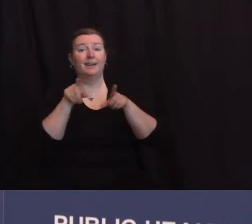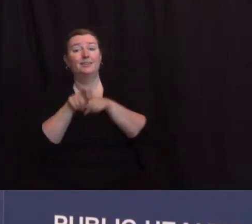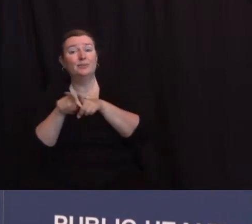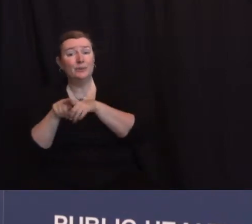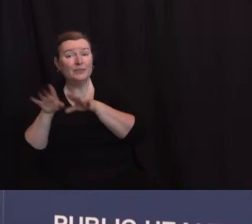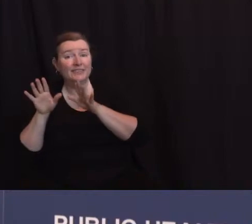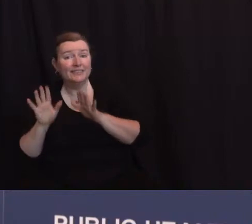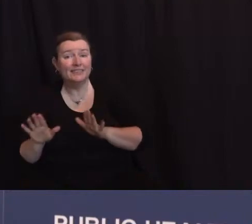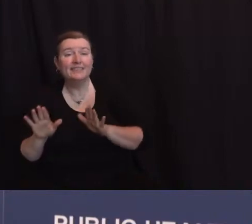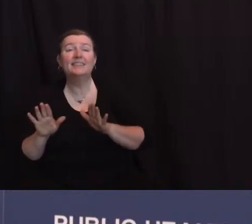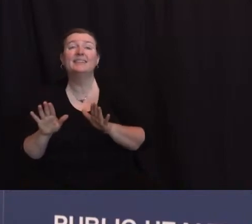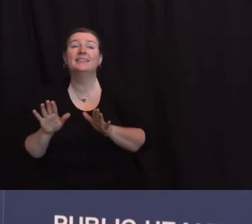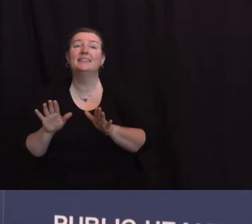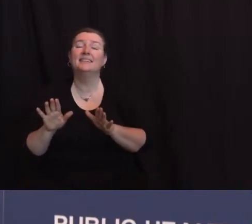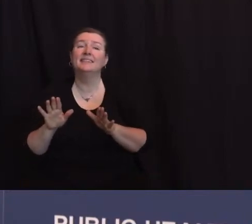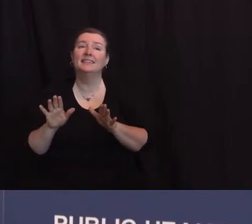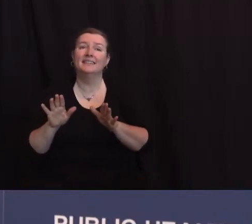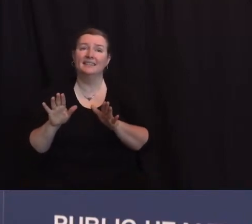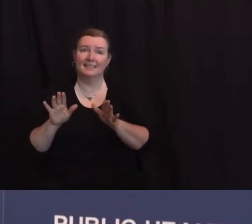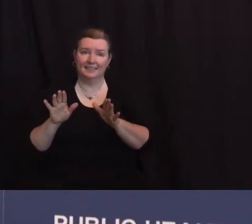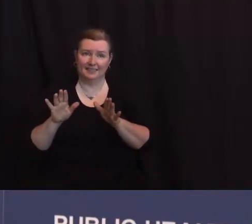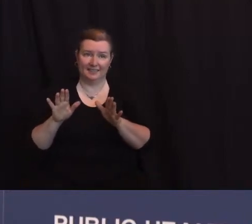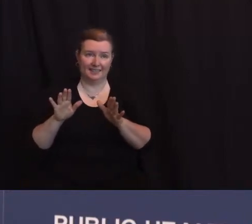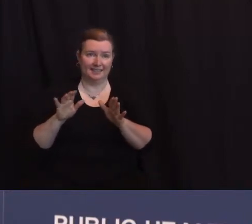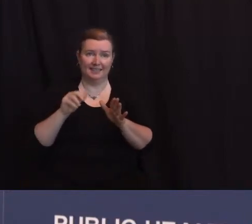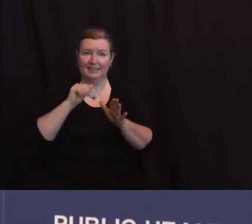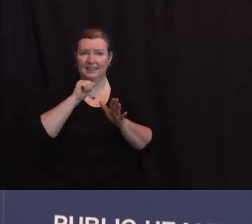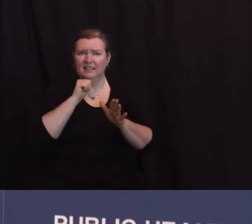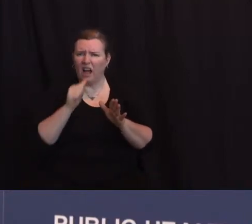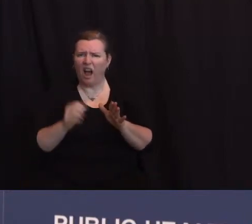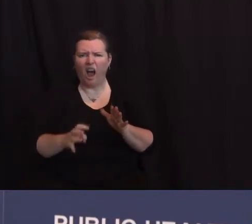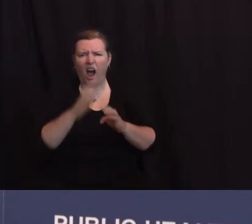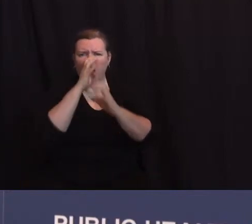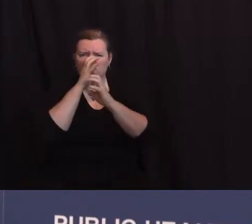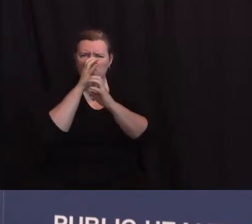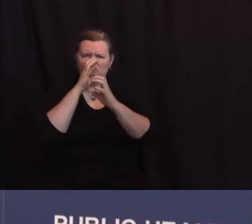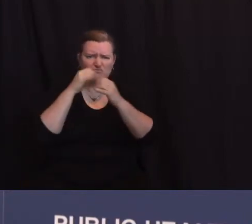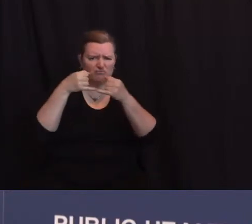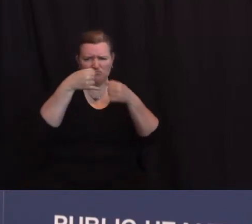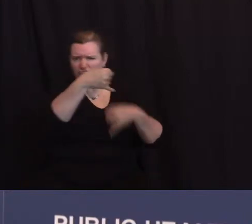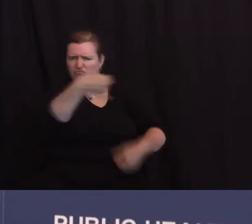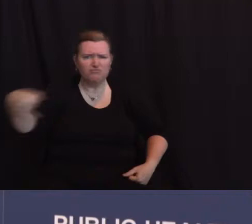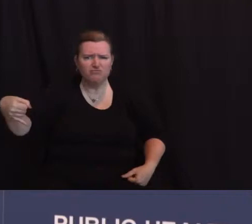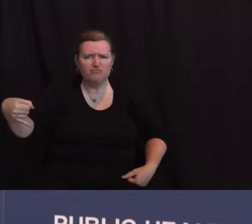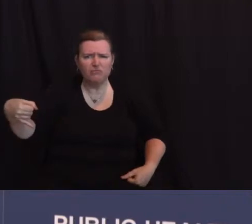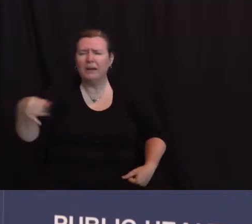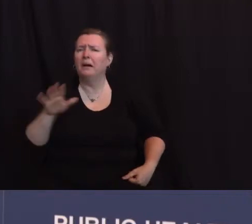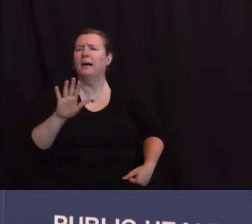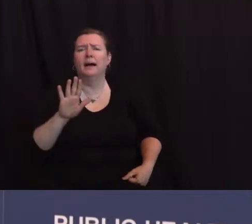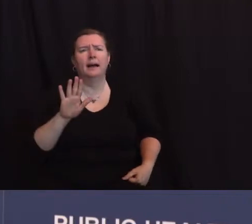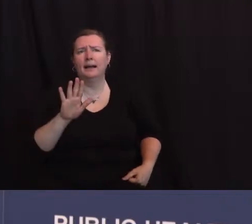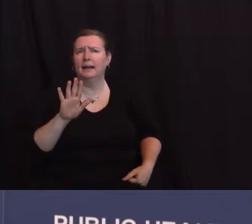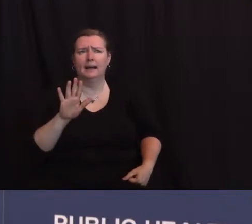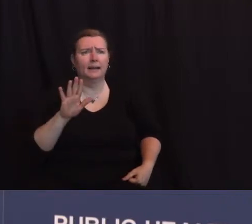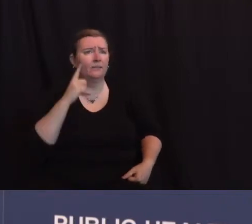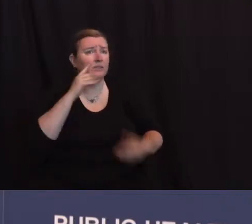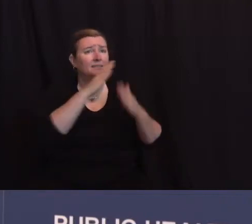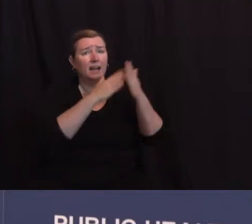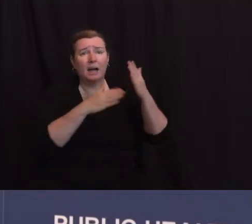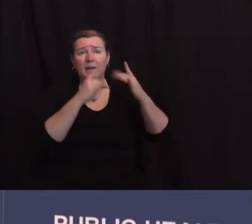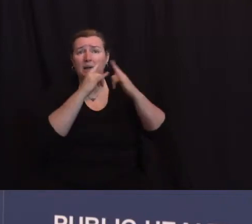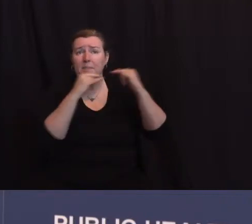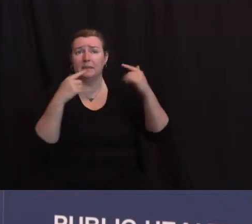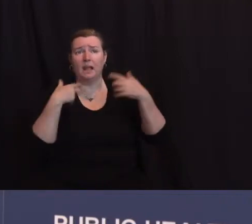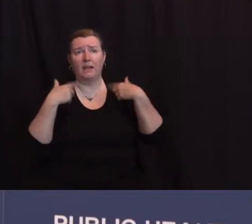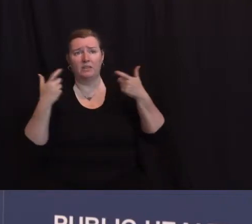not necessarily a single hard line. I mean, indoors encompasses rooms like this, wide open with lots of space. I could be in a closet with 3